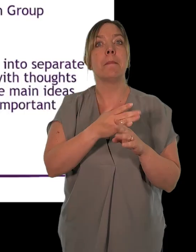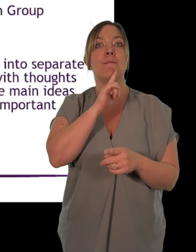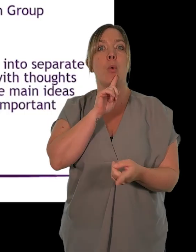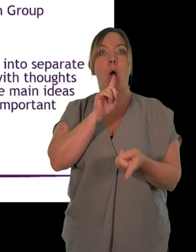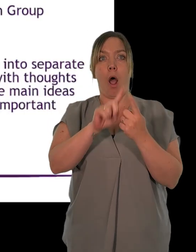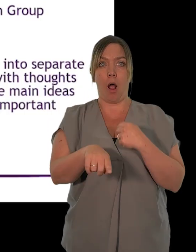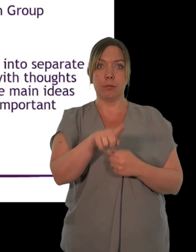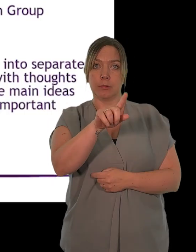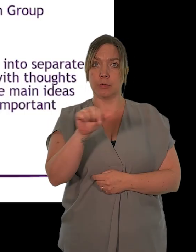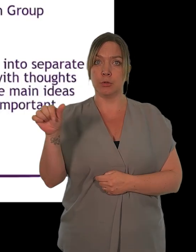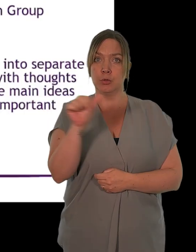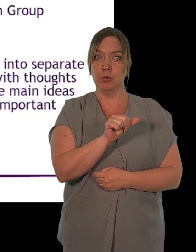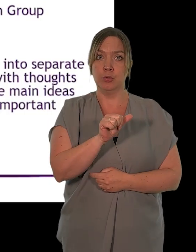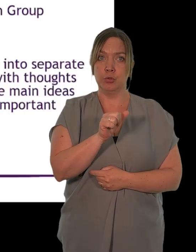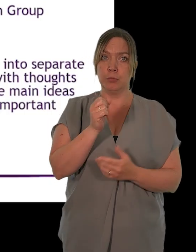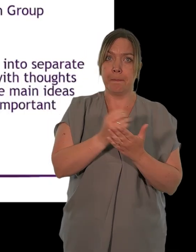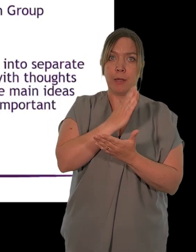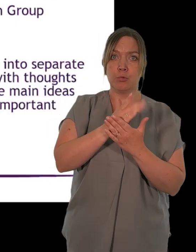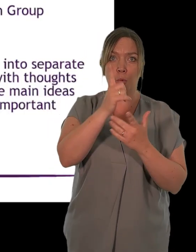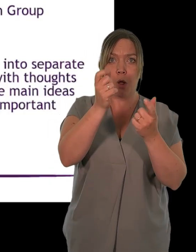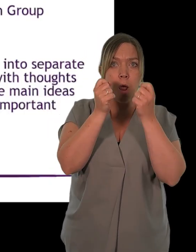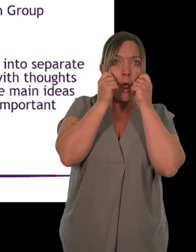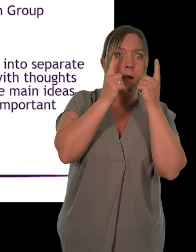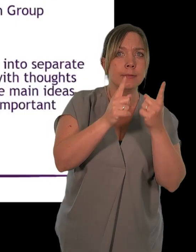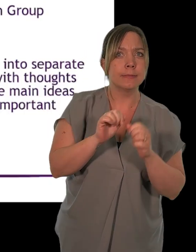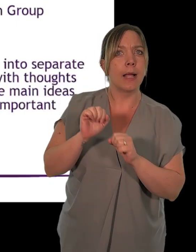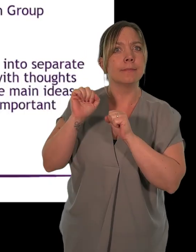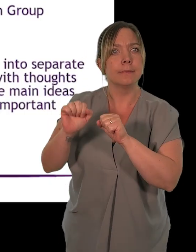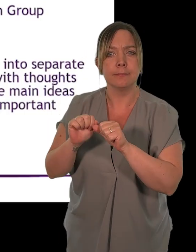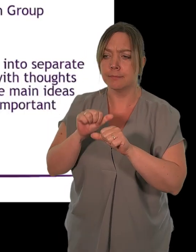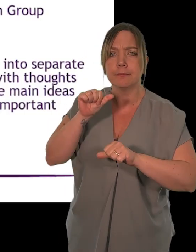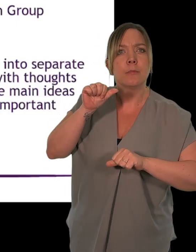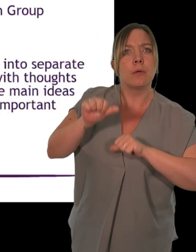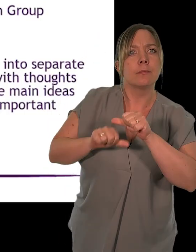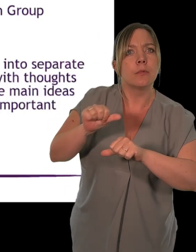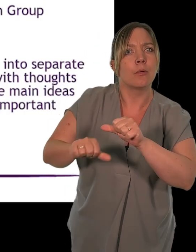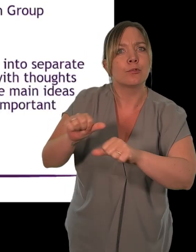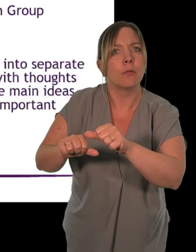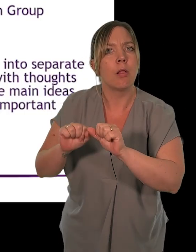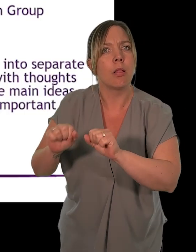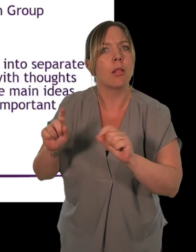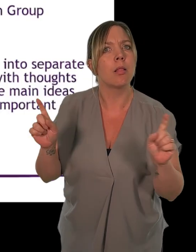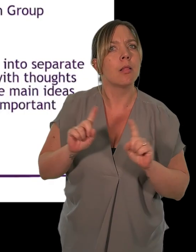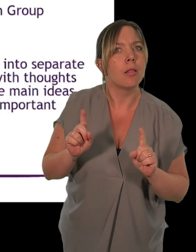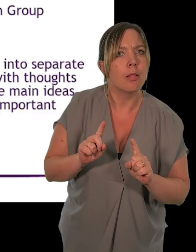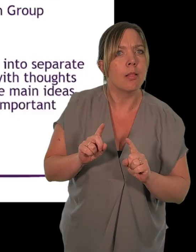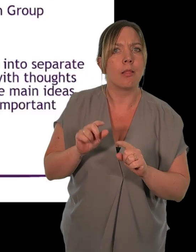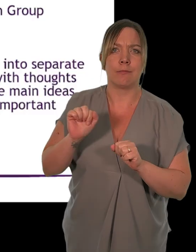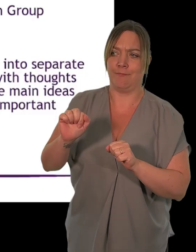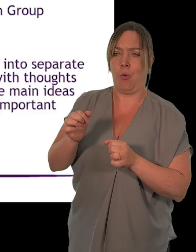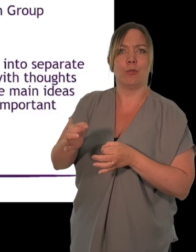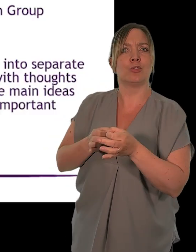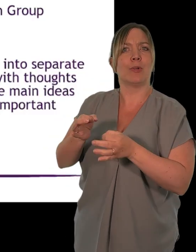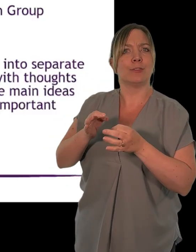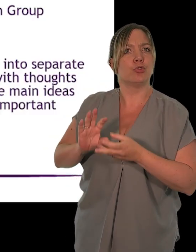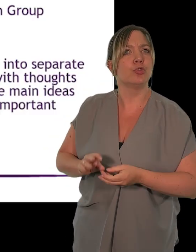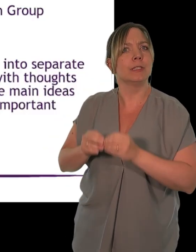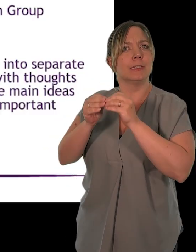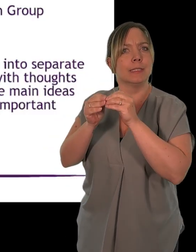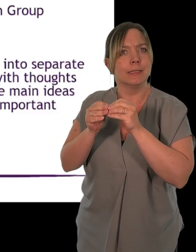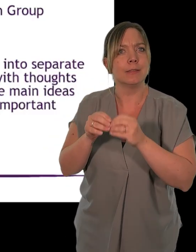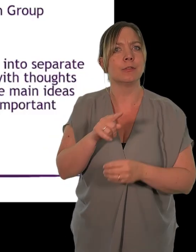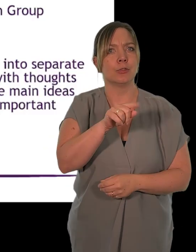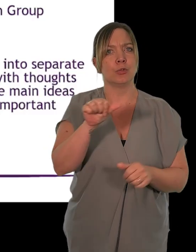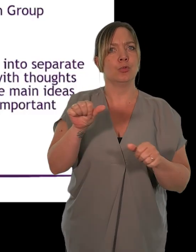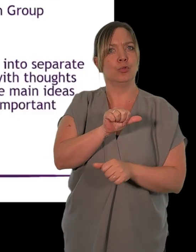identified what services are provided from information provided to you in the case study. Once you are clear on these